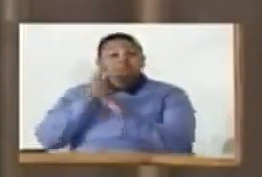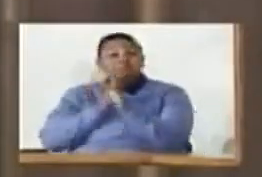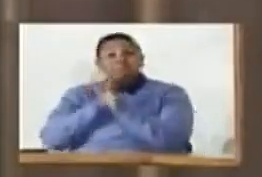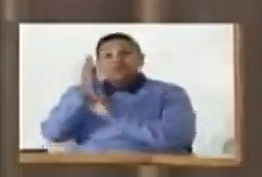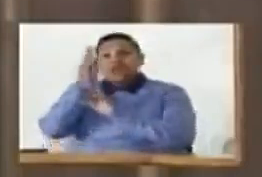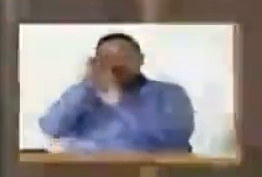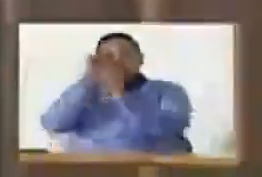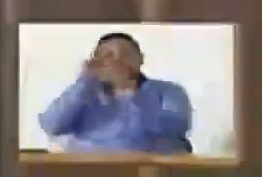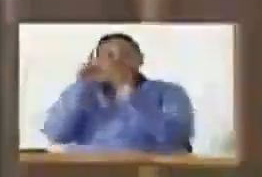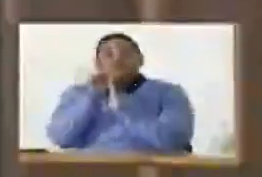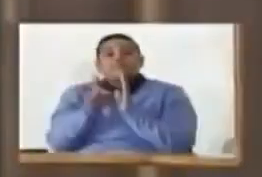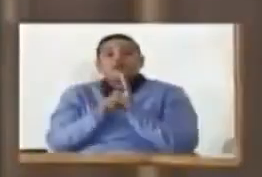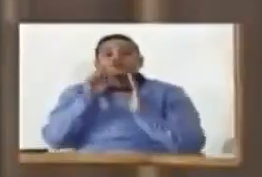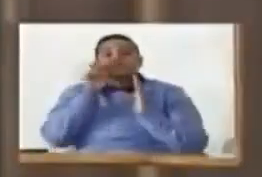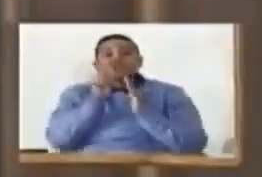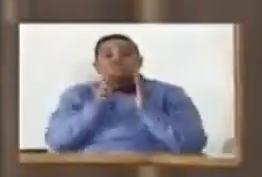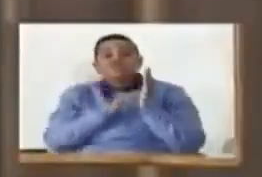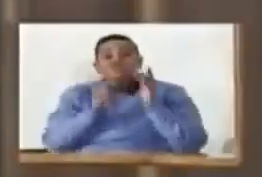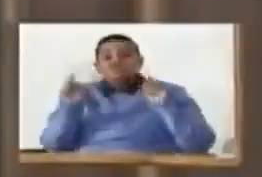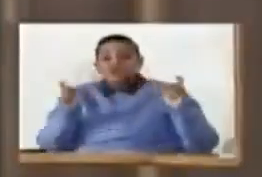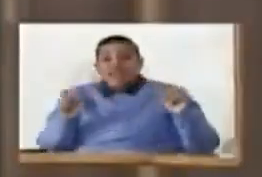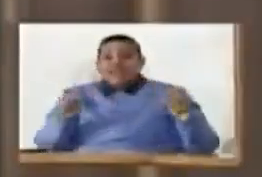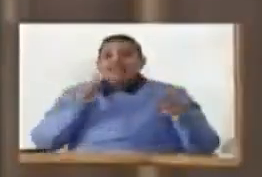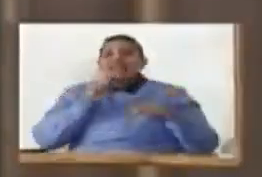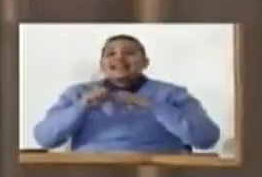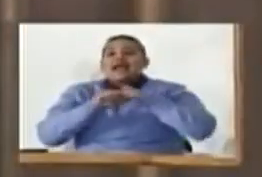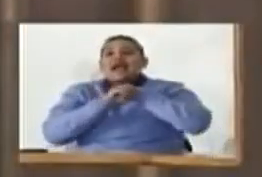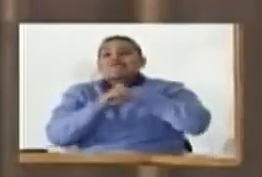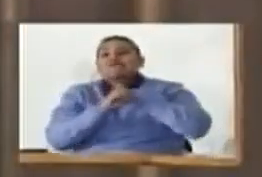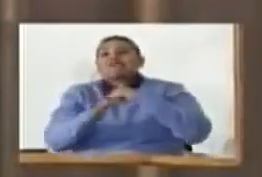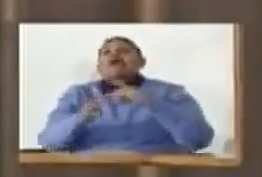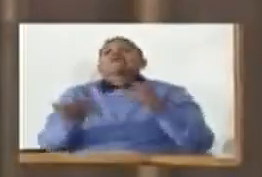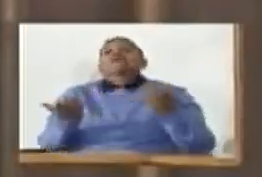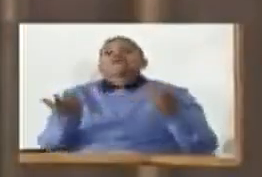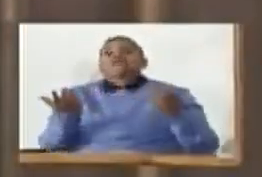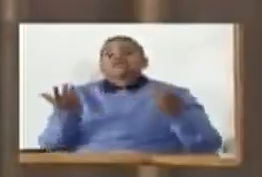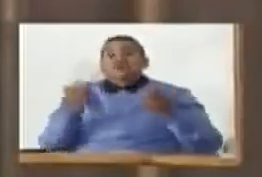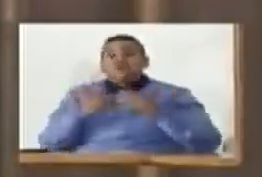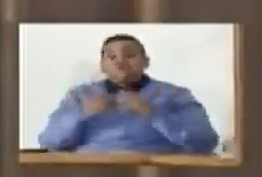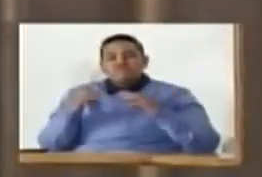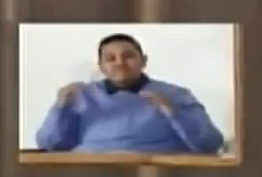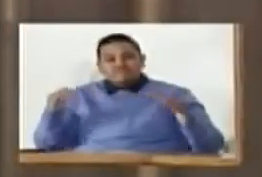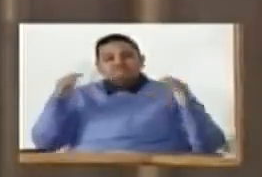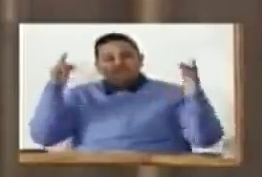will be to regulate the advertising, promotion, and sponsorship of alcoholic